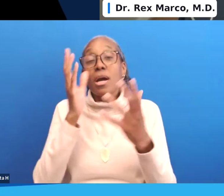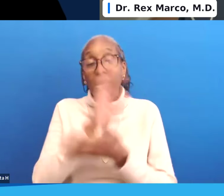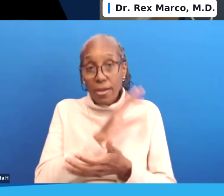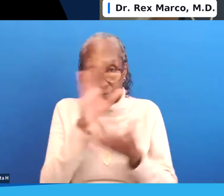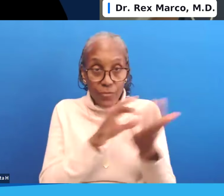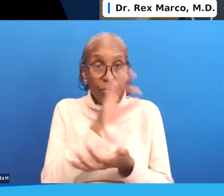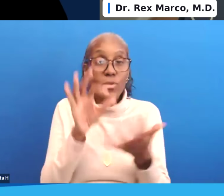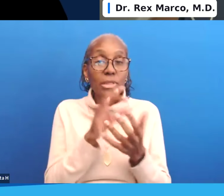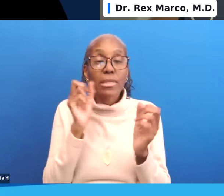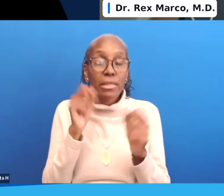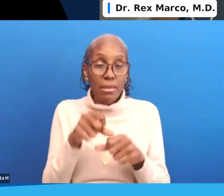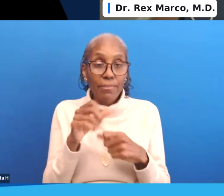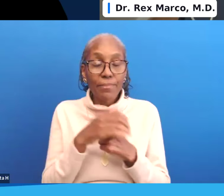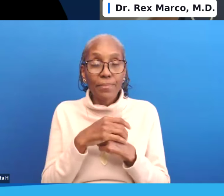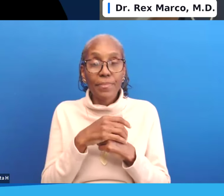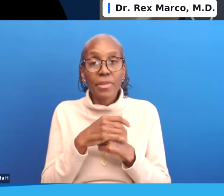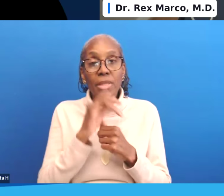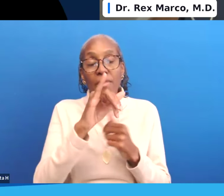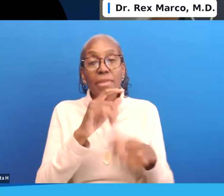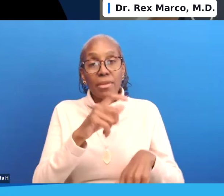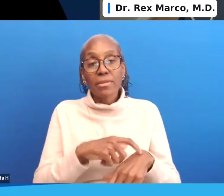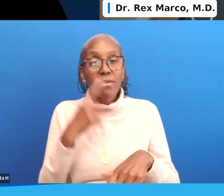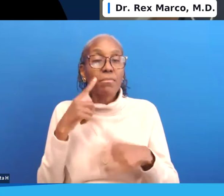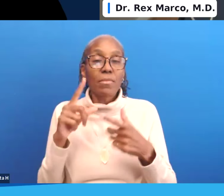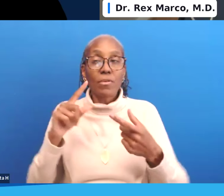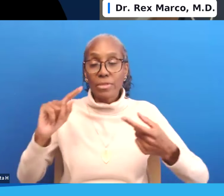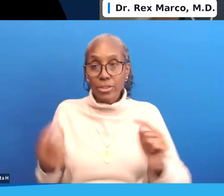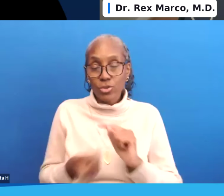confusing. And, at the time of your injury,